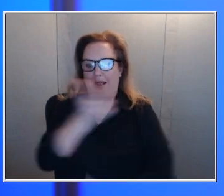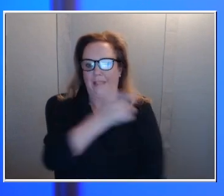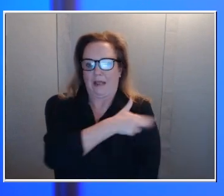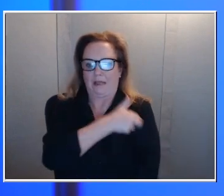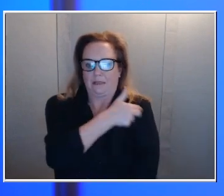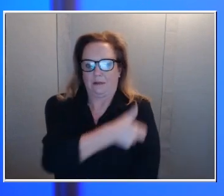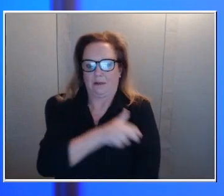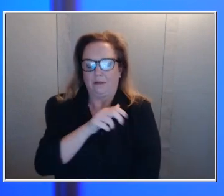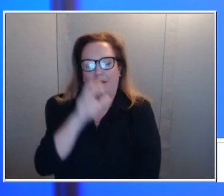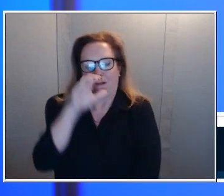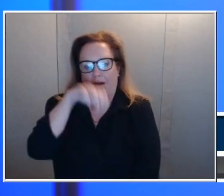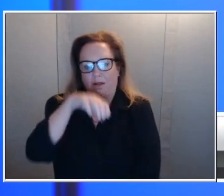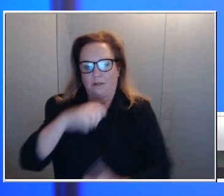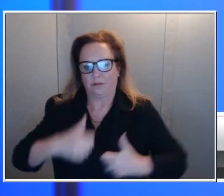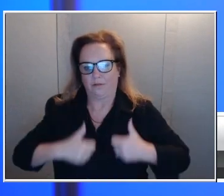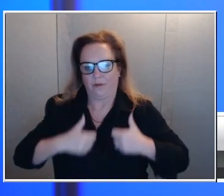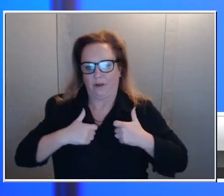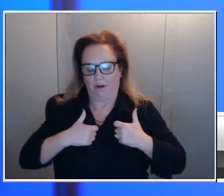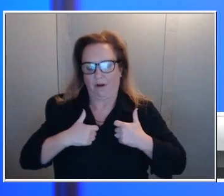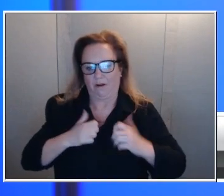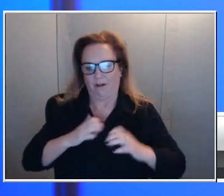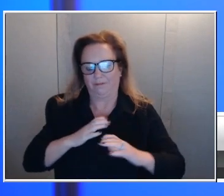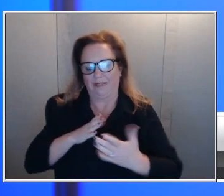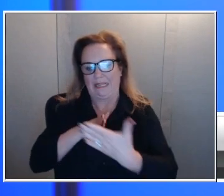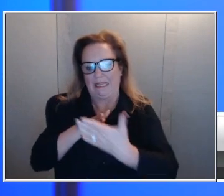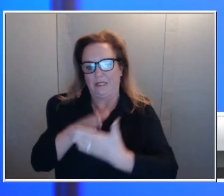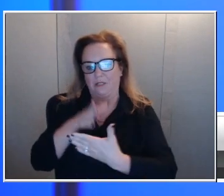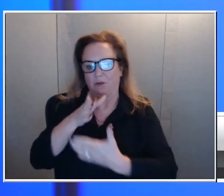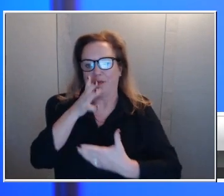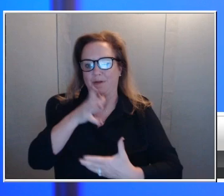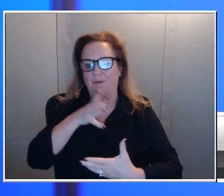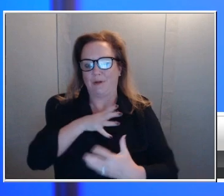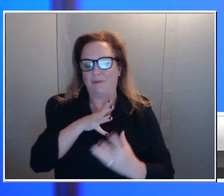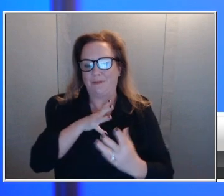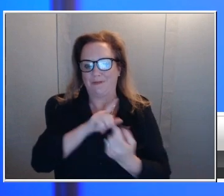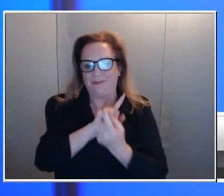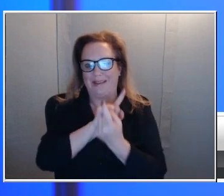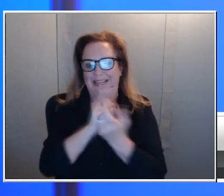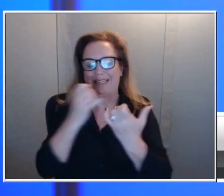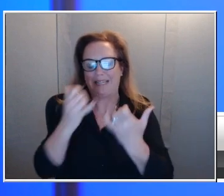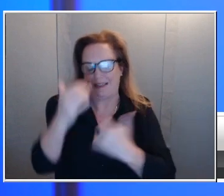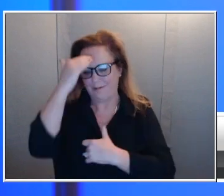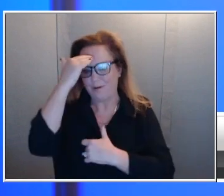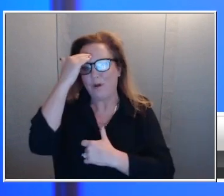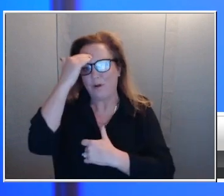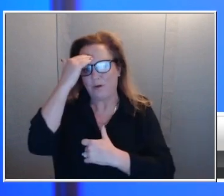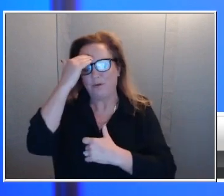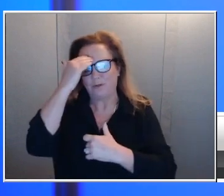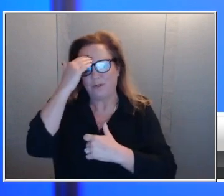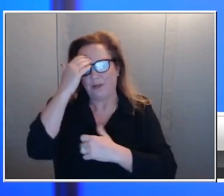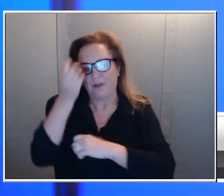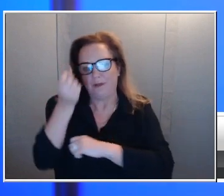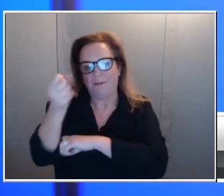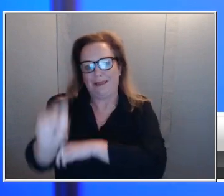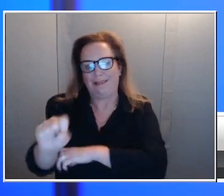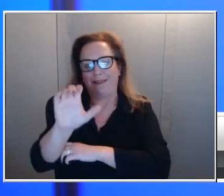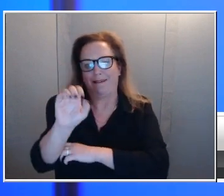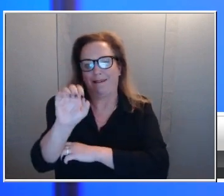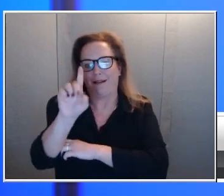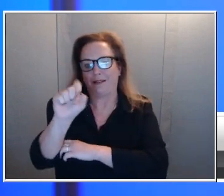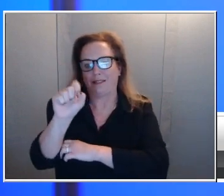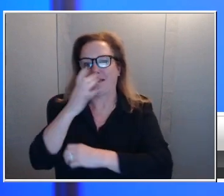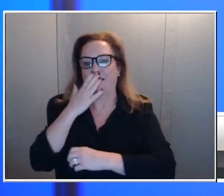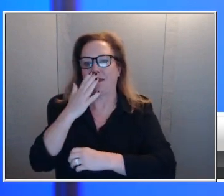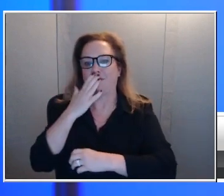odds of surviving are stacked against you. The woman we're meeting today knows that she beat the odds thanks in large part to